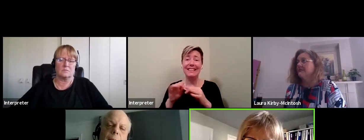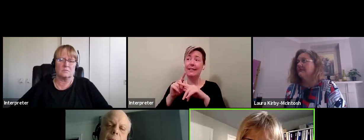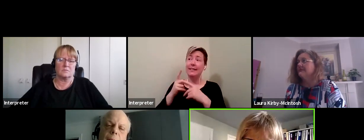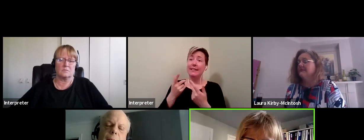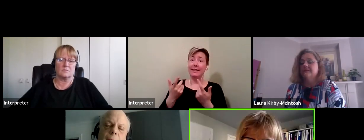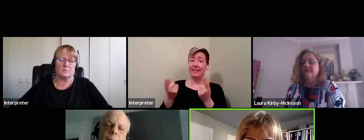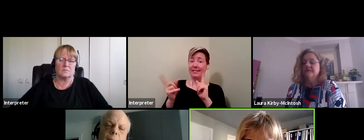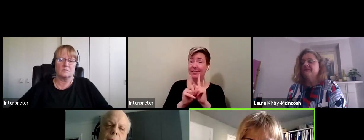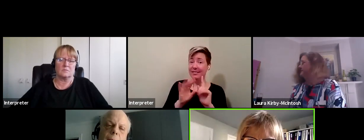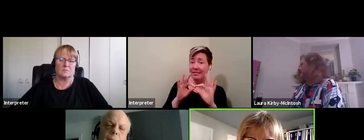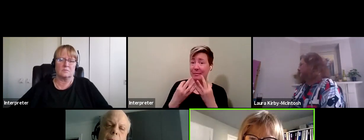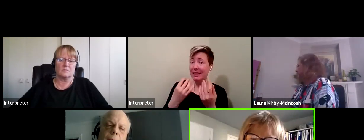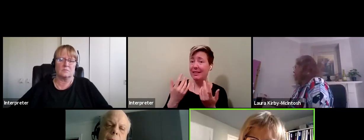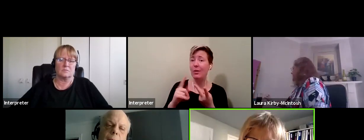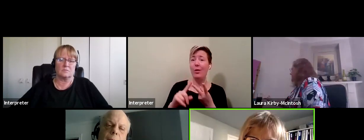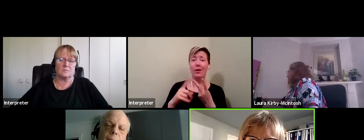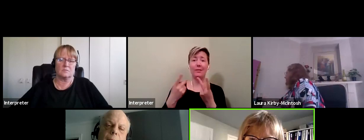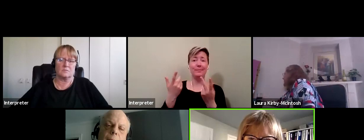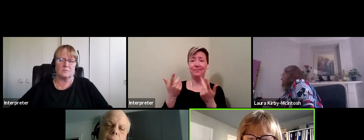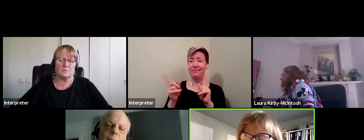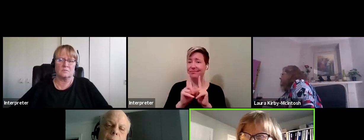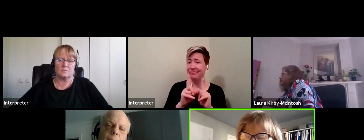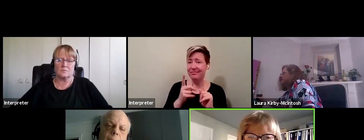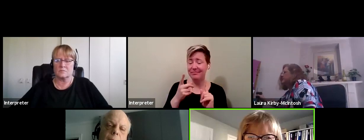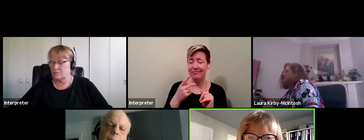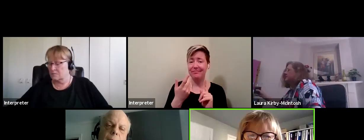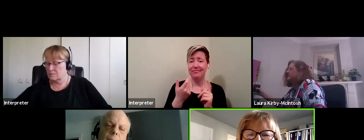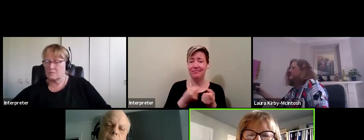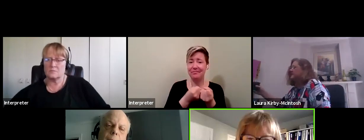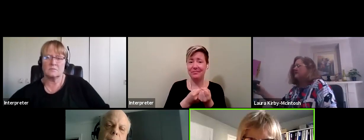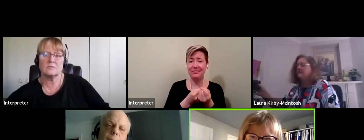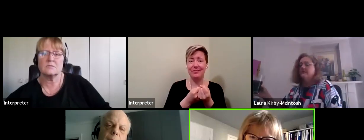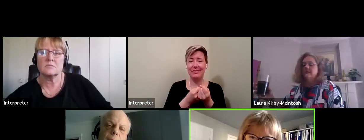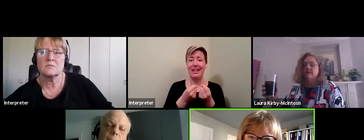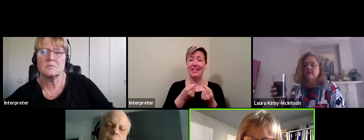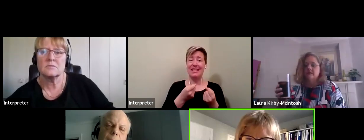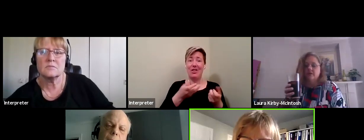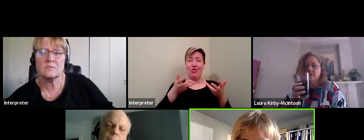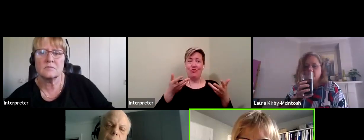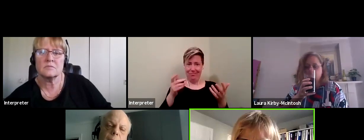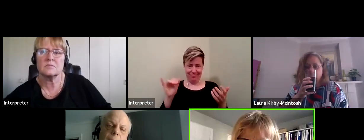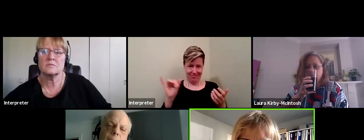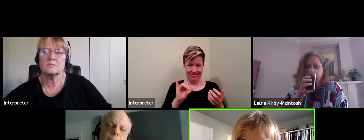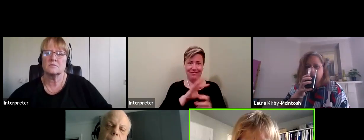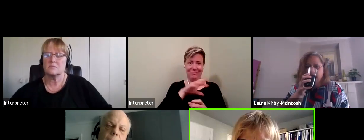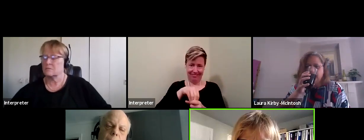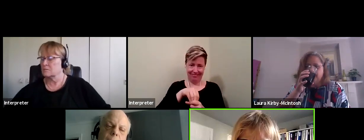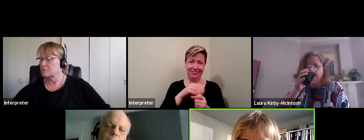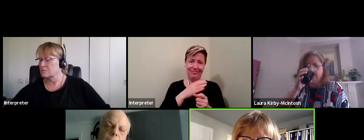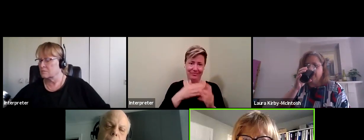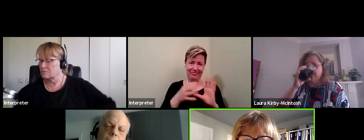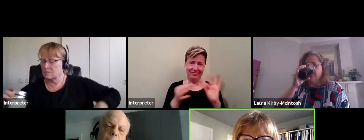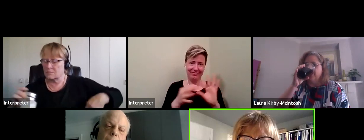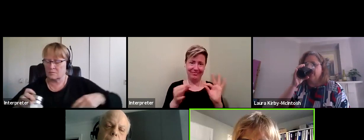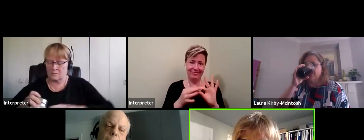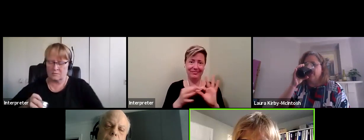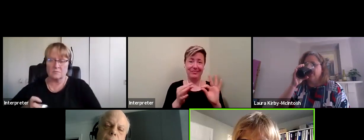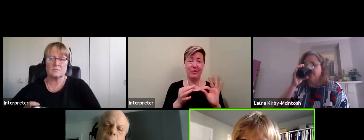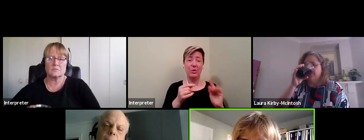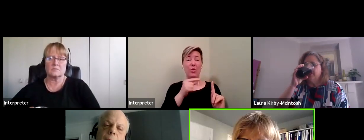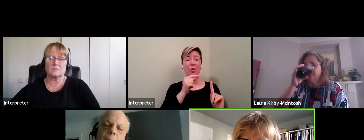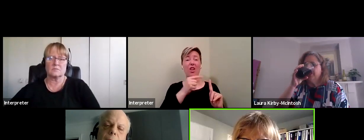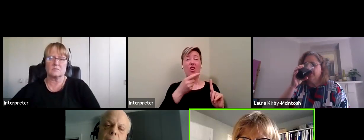to support them, are in that position of the fragility of that system breaking down on them, and